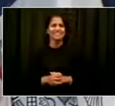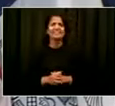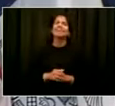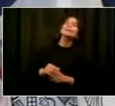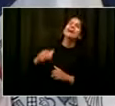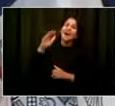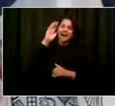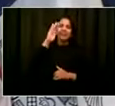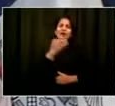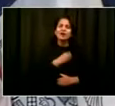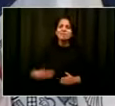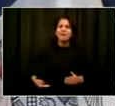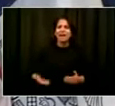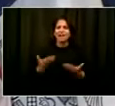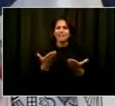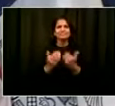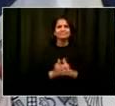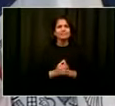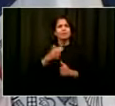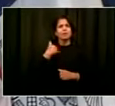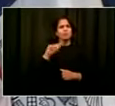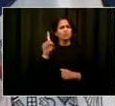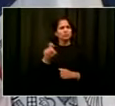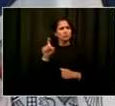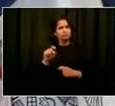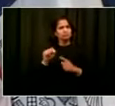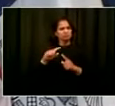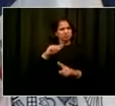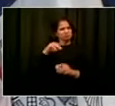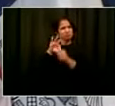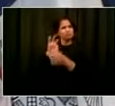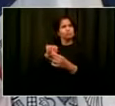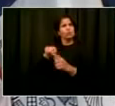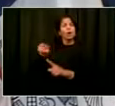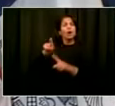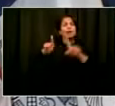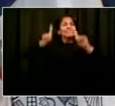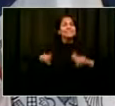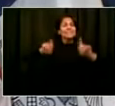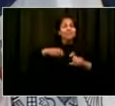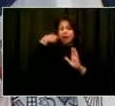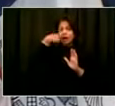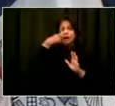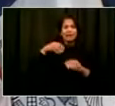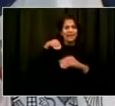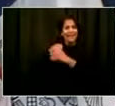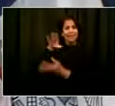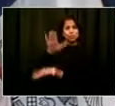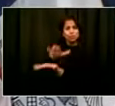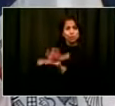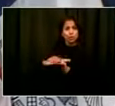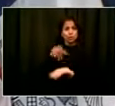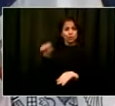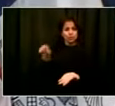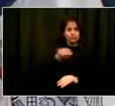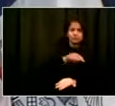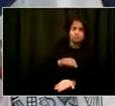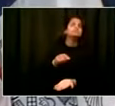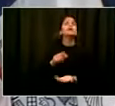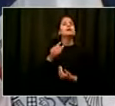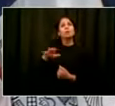20% approximately so far of parents have returned these consent forms. So how is that working when you're, you know,